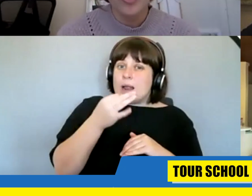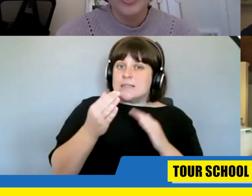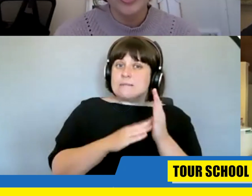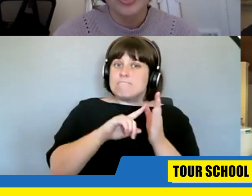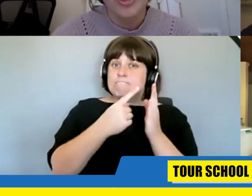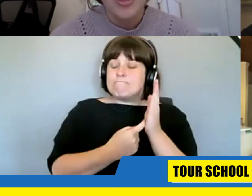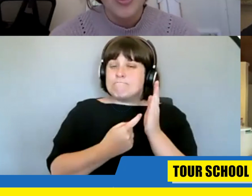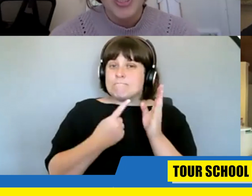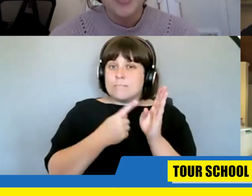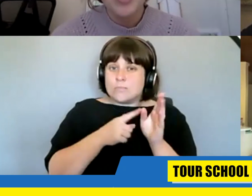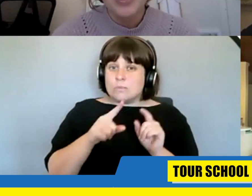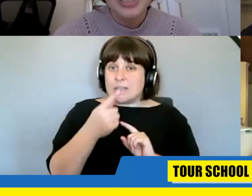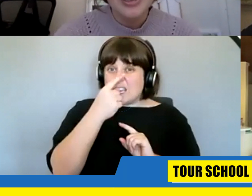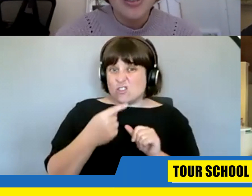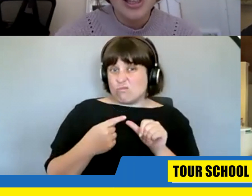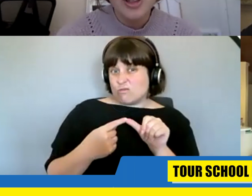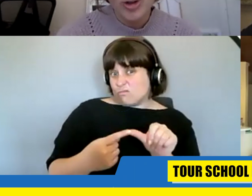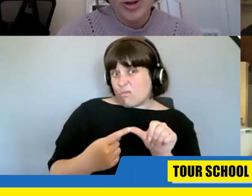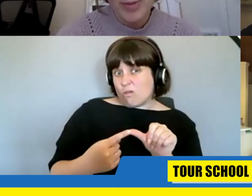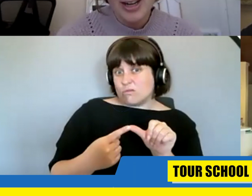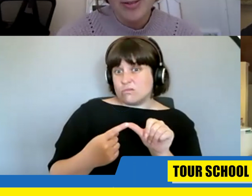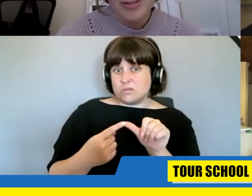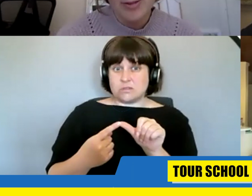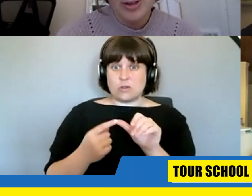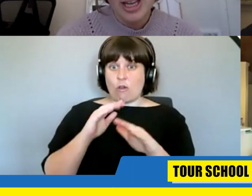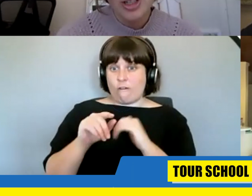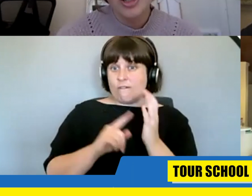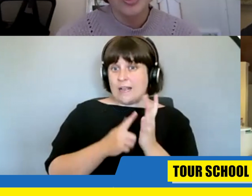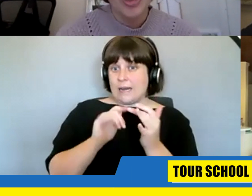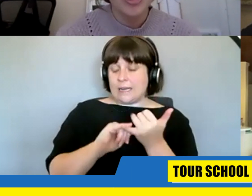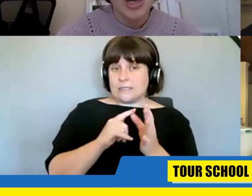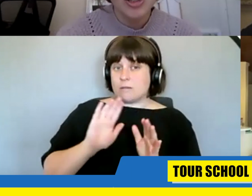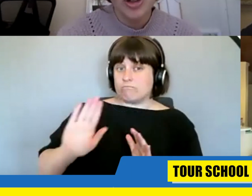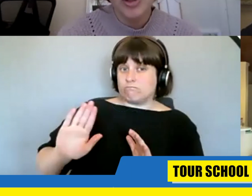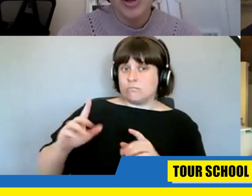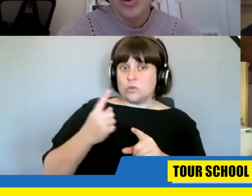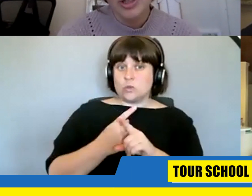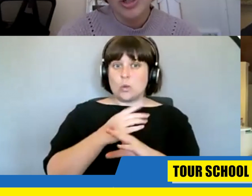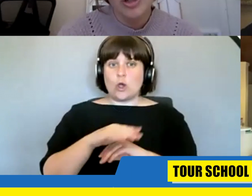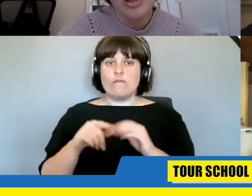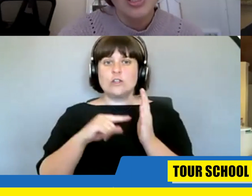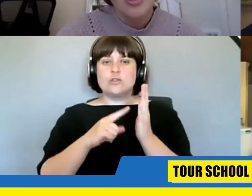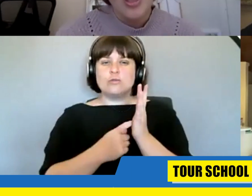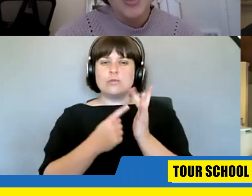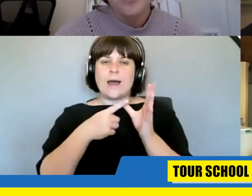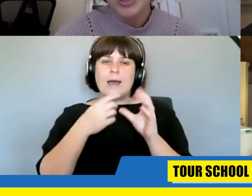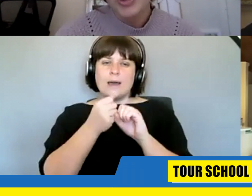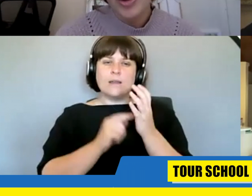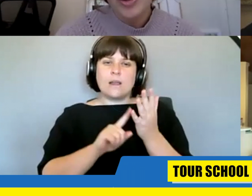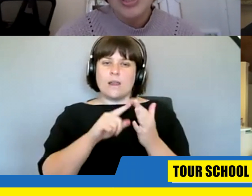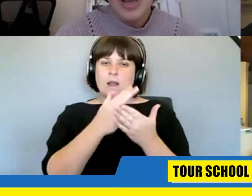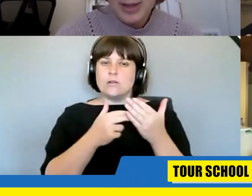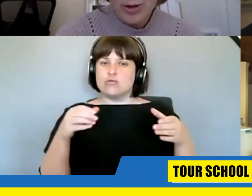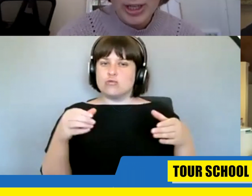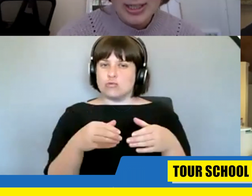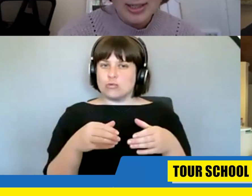any more to the particular things you talked about in relation to Triangle Arts Group. So wanting to build on